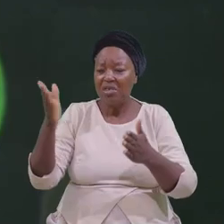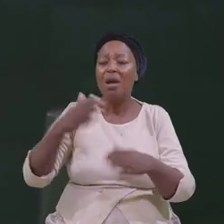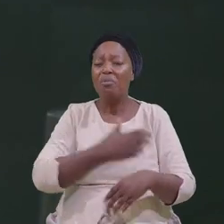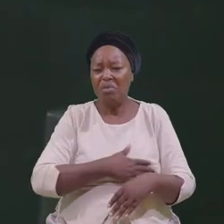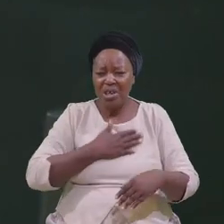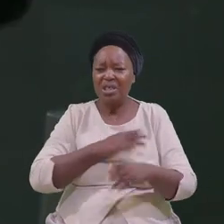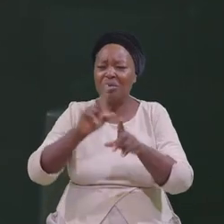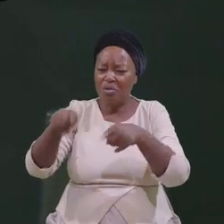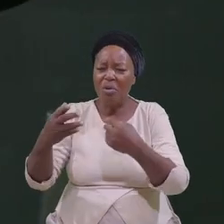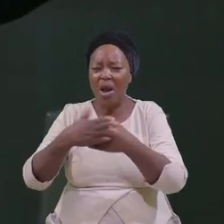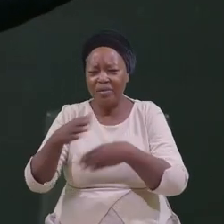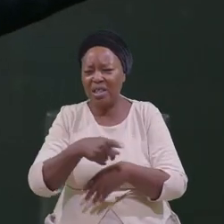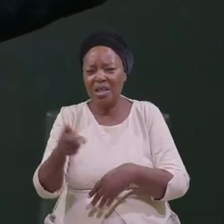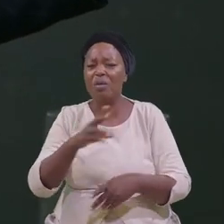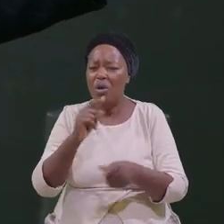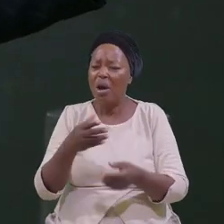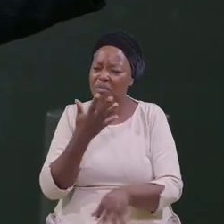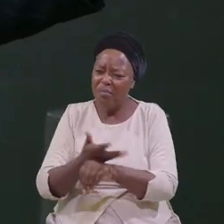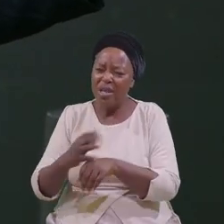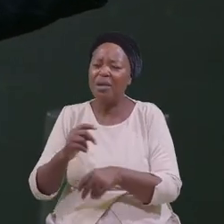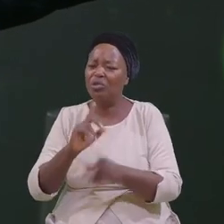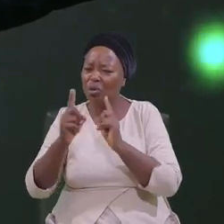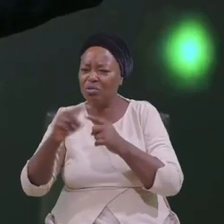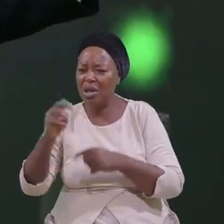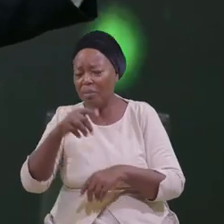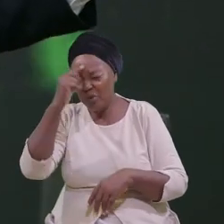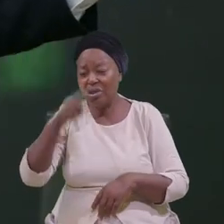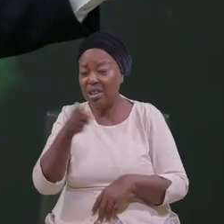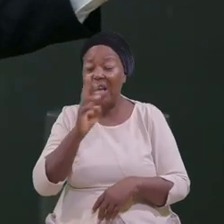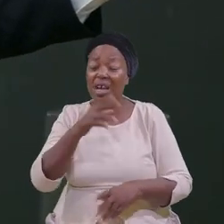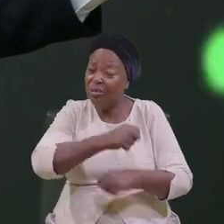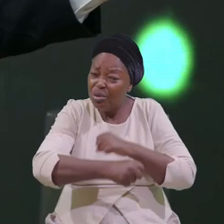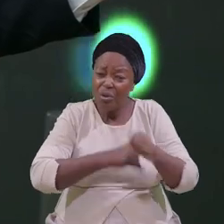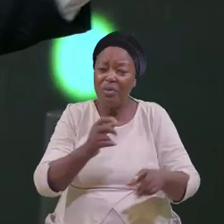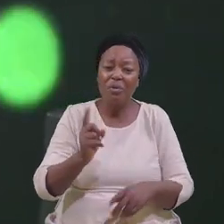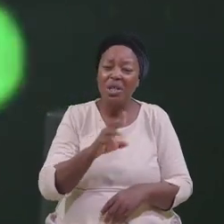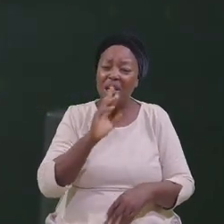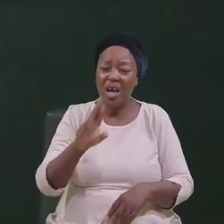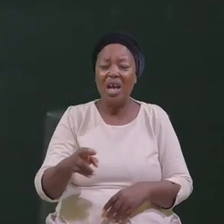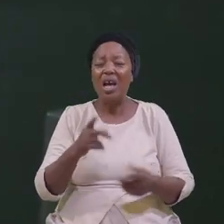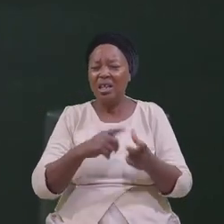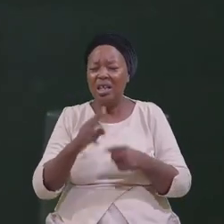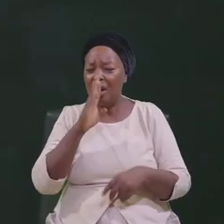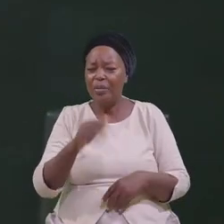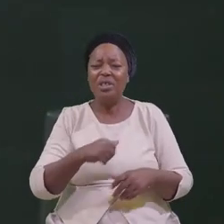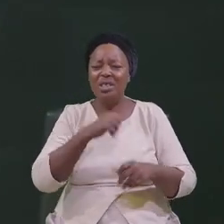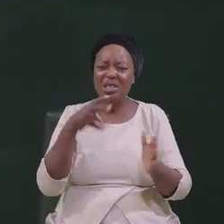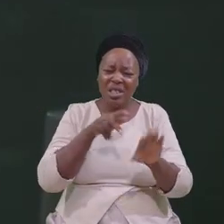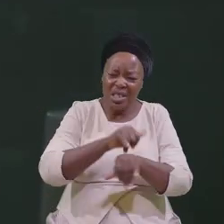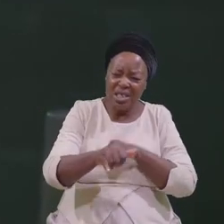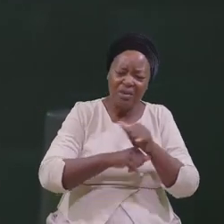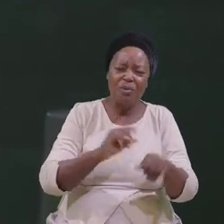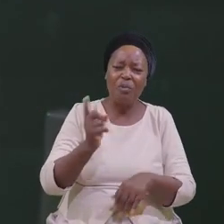them. They're suffering where they are. They're being deceived where they are. They're in